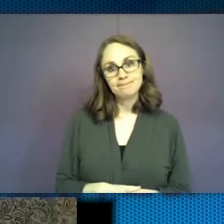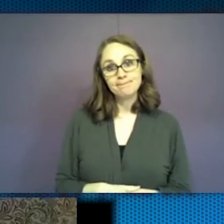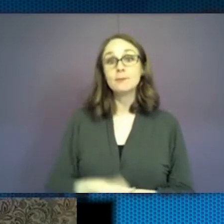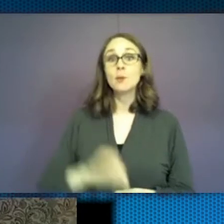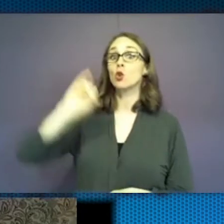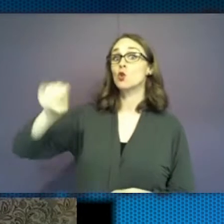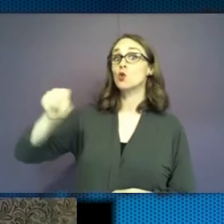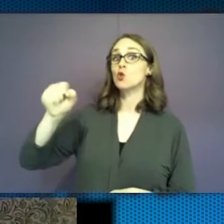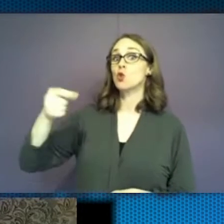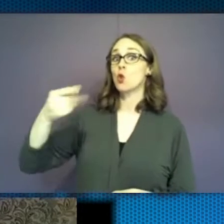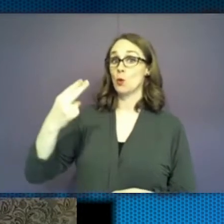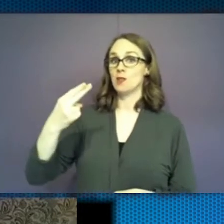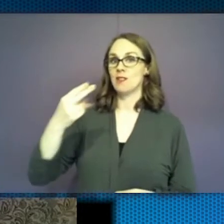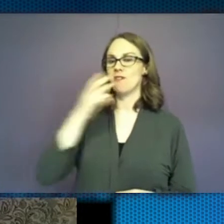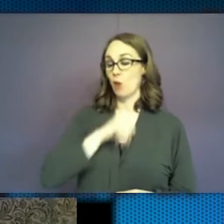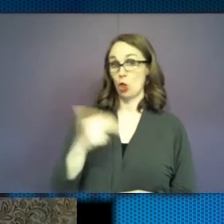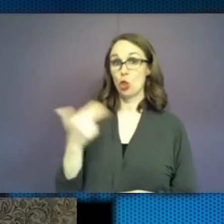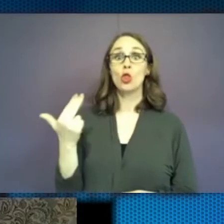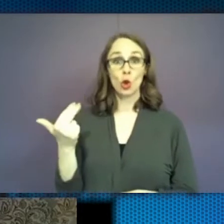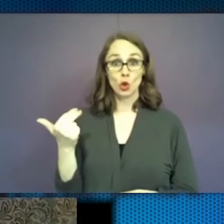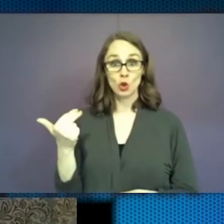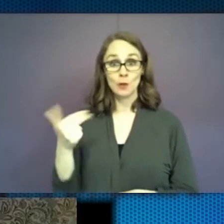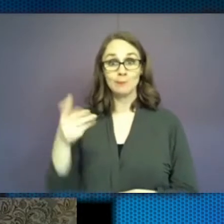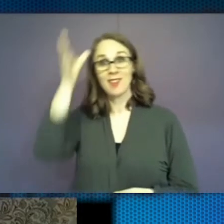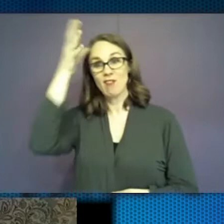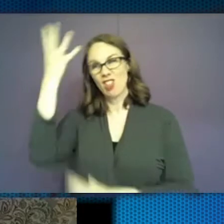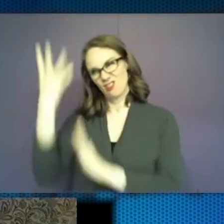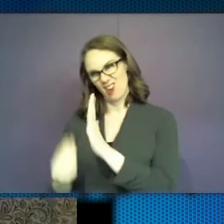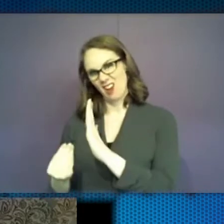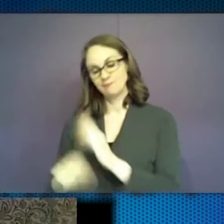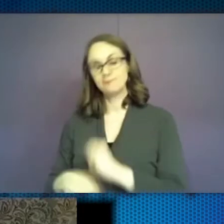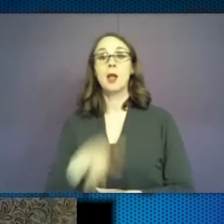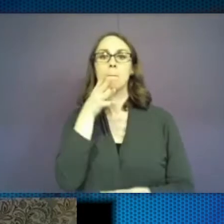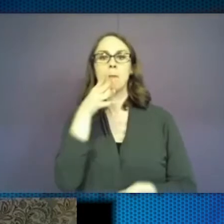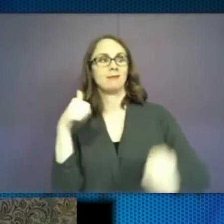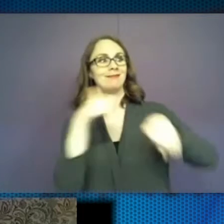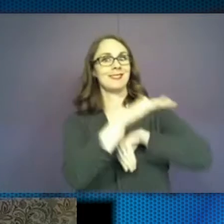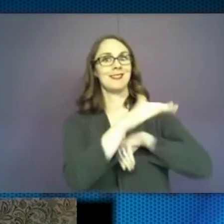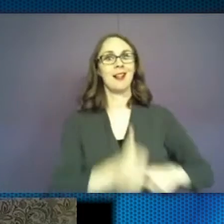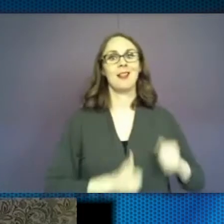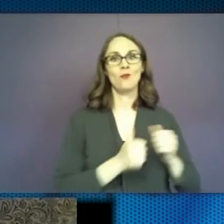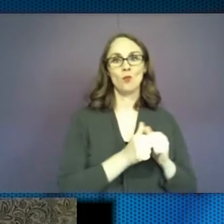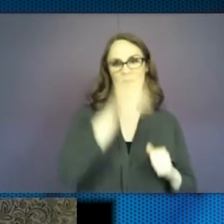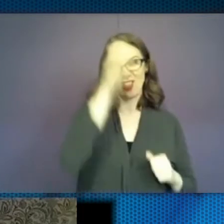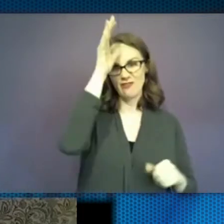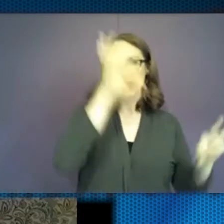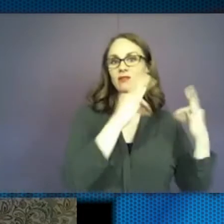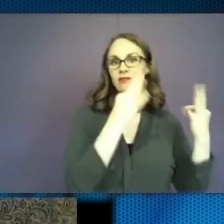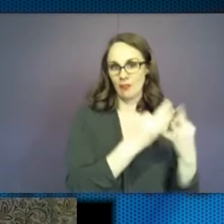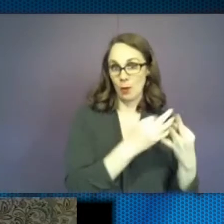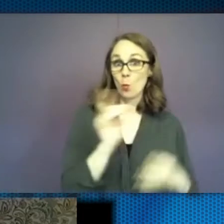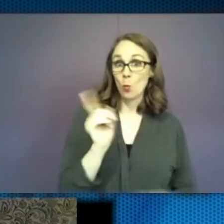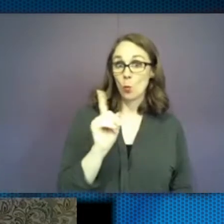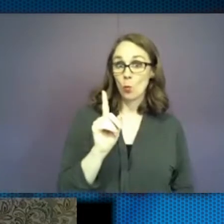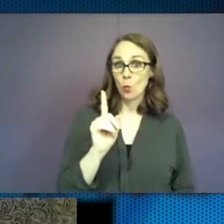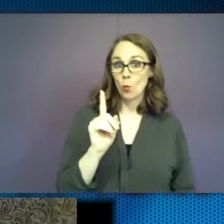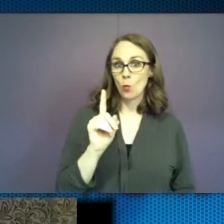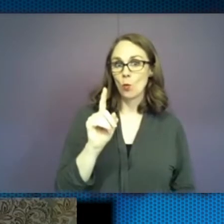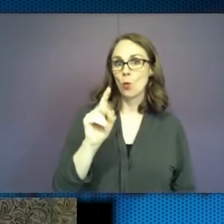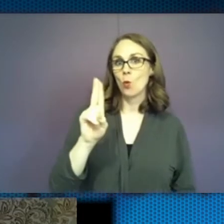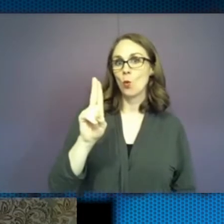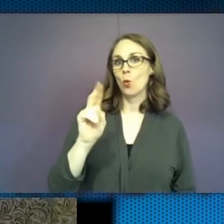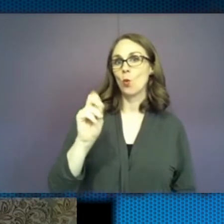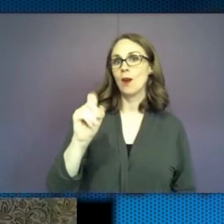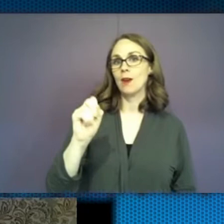Joseph was 13, his father died, so his mother sent him to live with his father's relatives in the Odenwald for